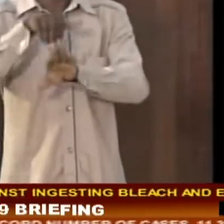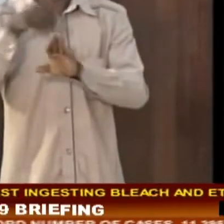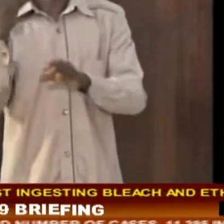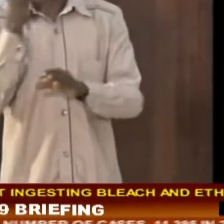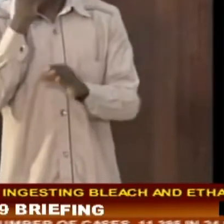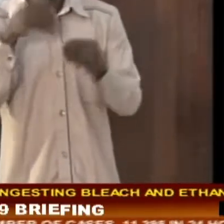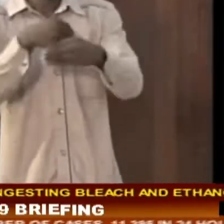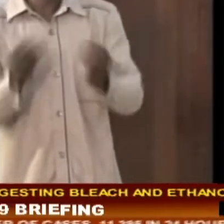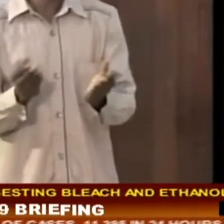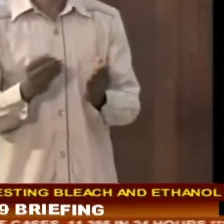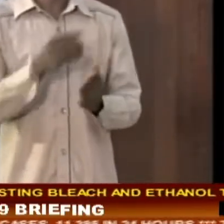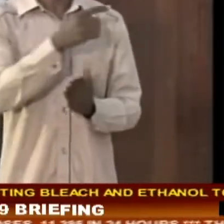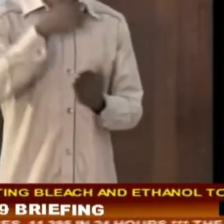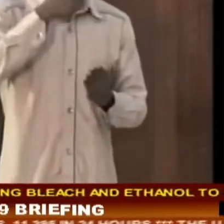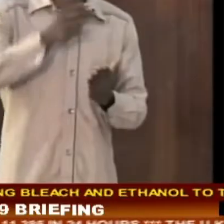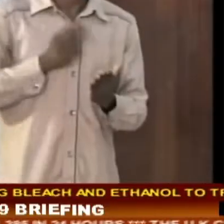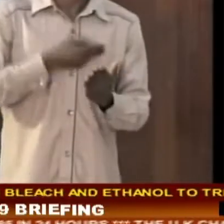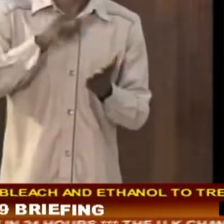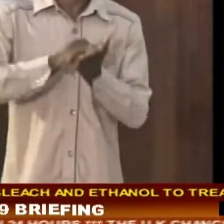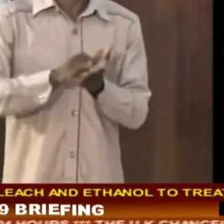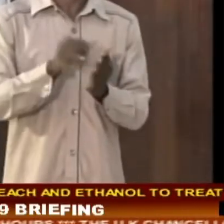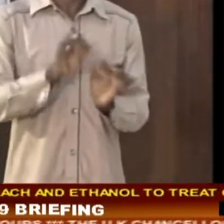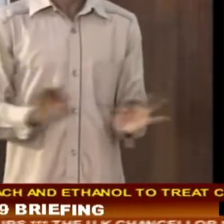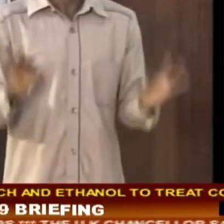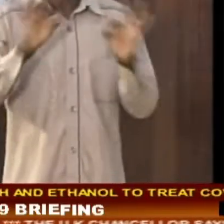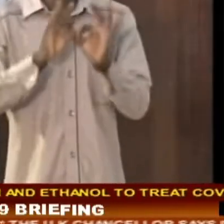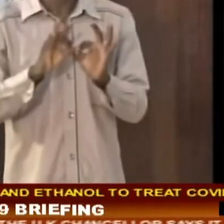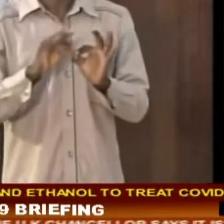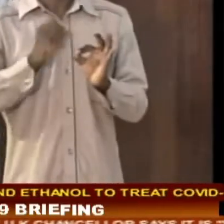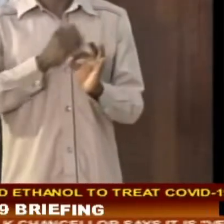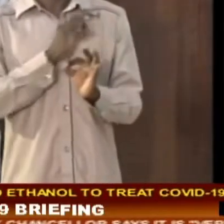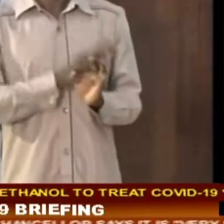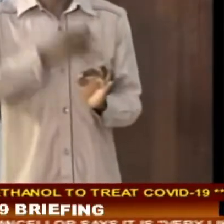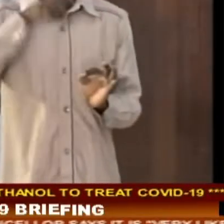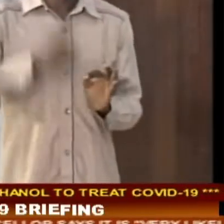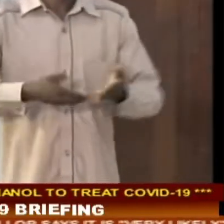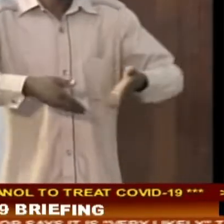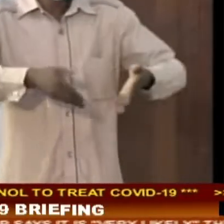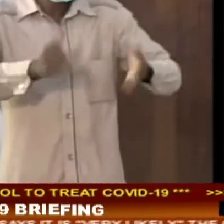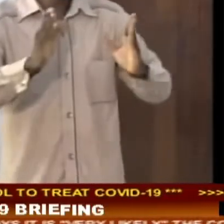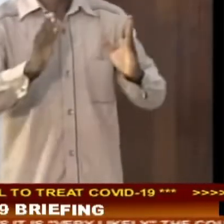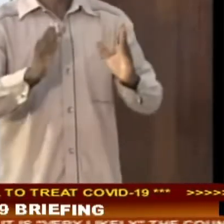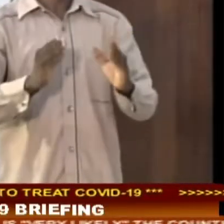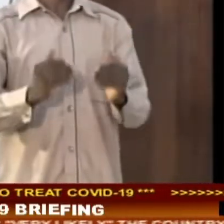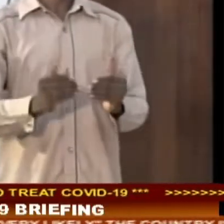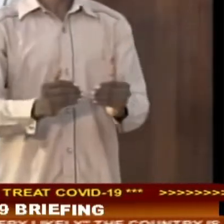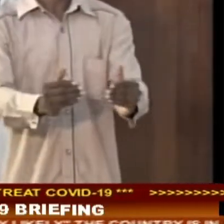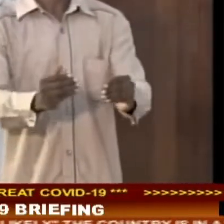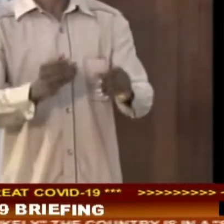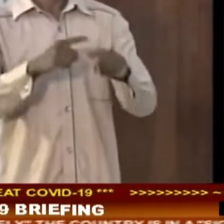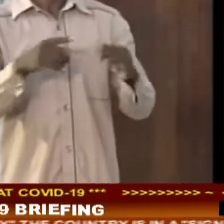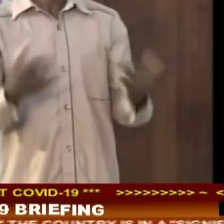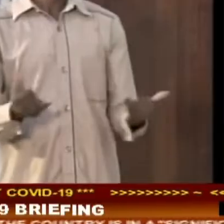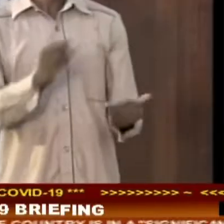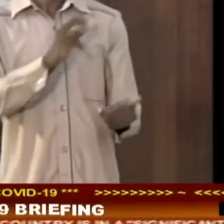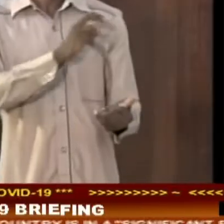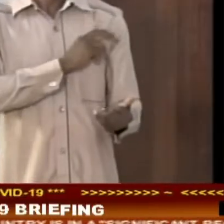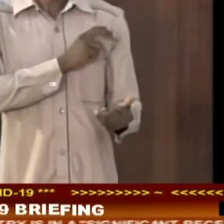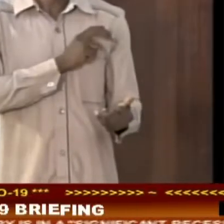here that essential Service uh workers should be allowed to move but it appears that the directives that the security